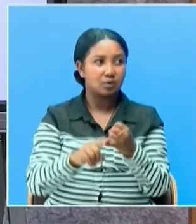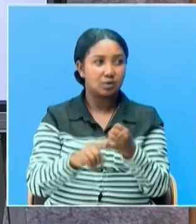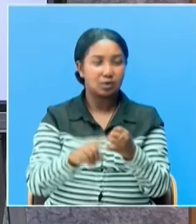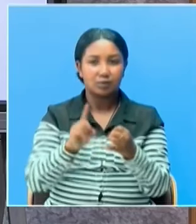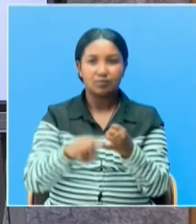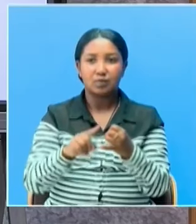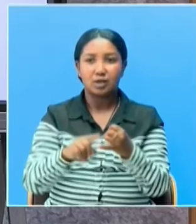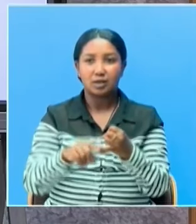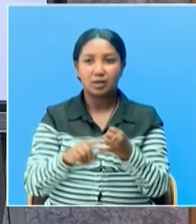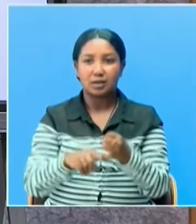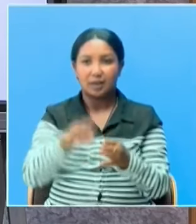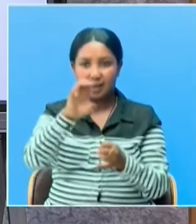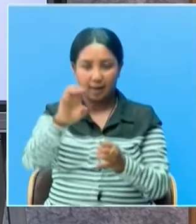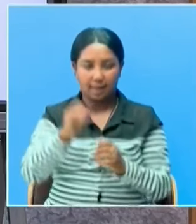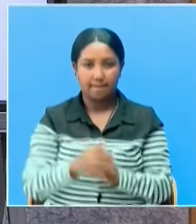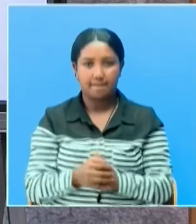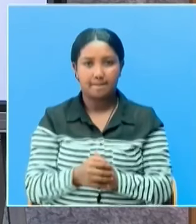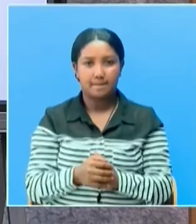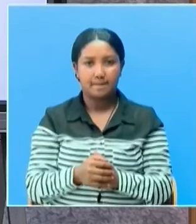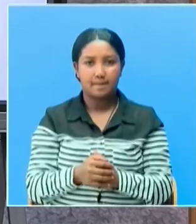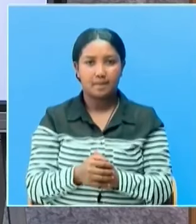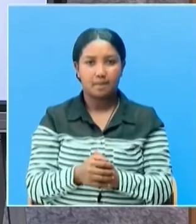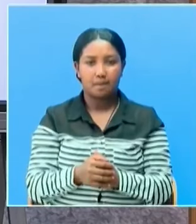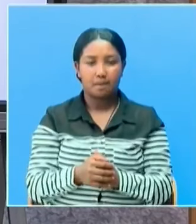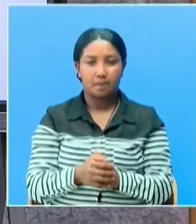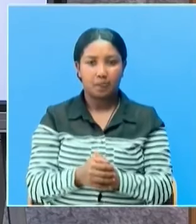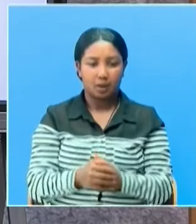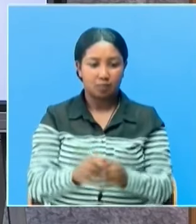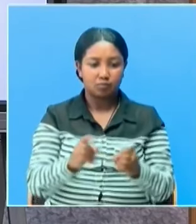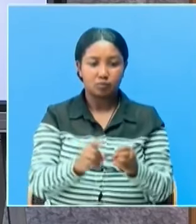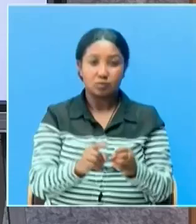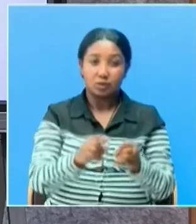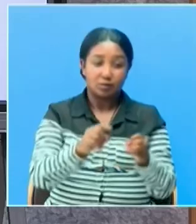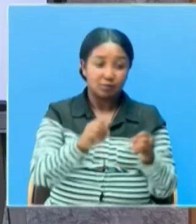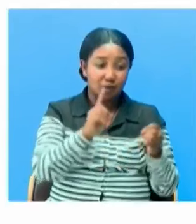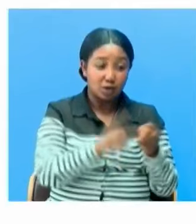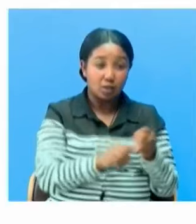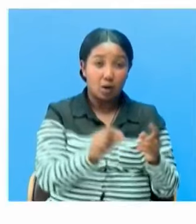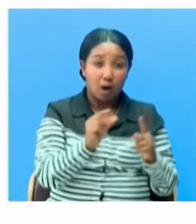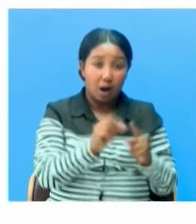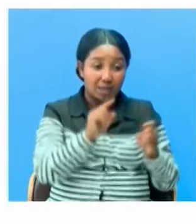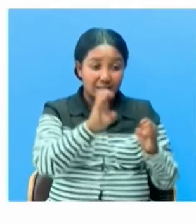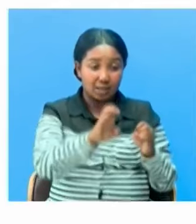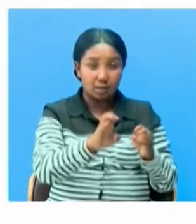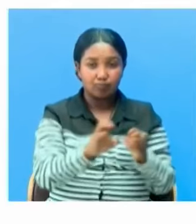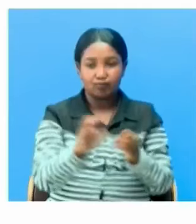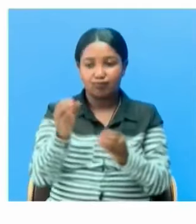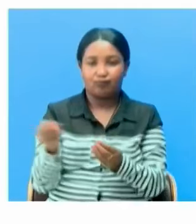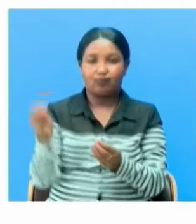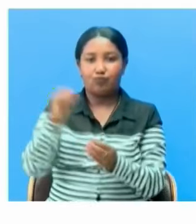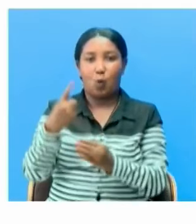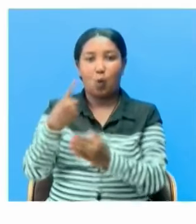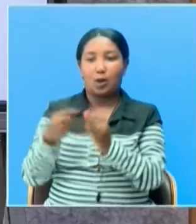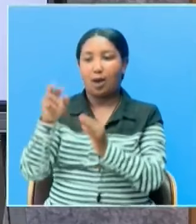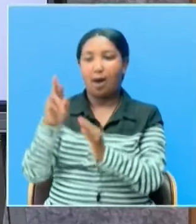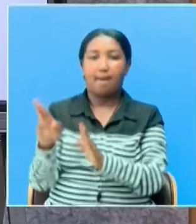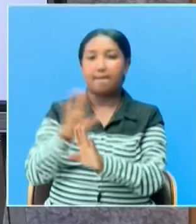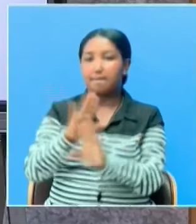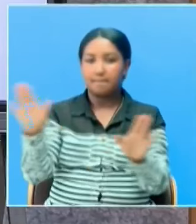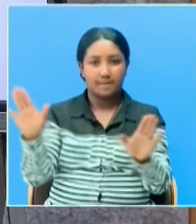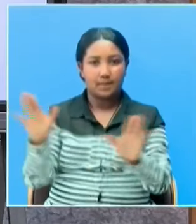in E, we have to add only what? Only R